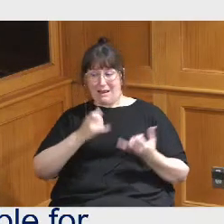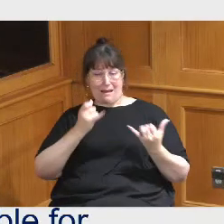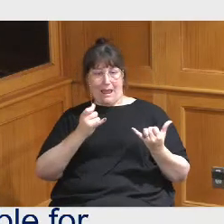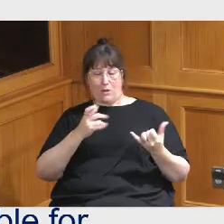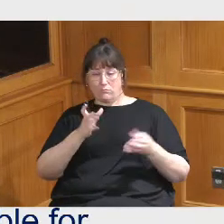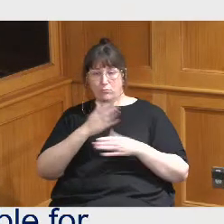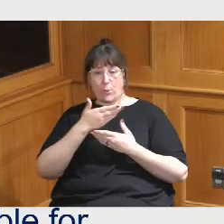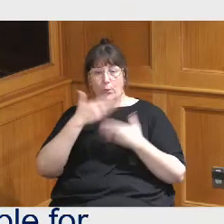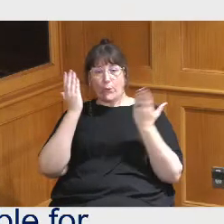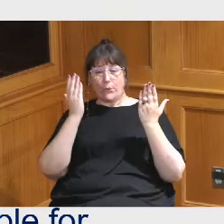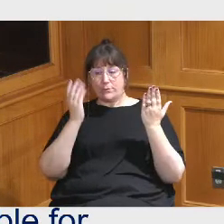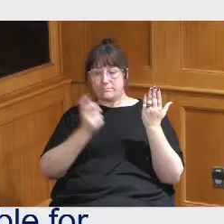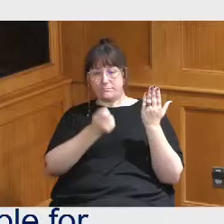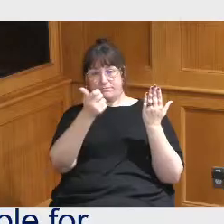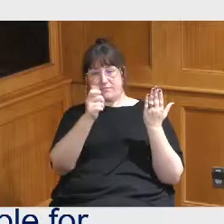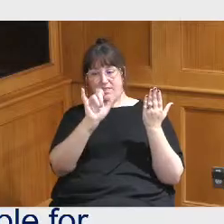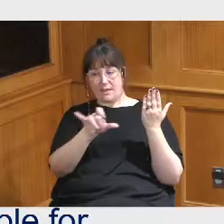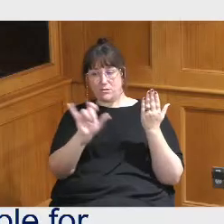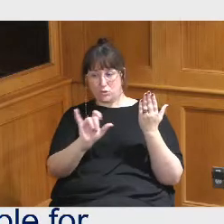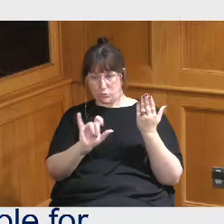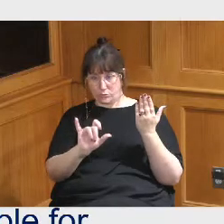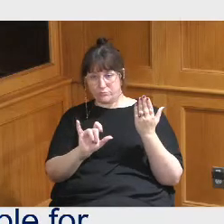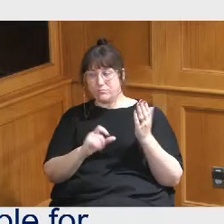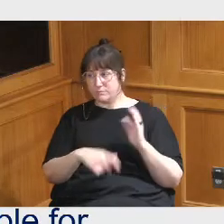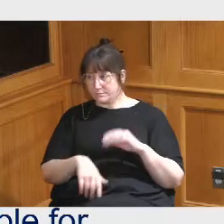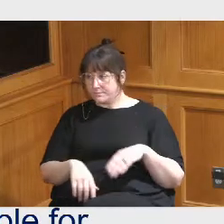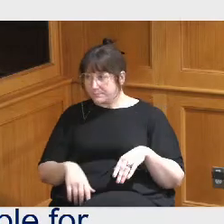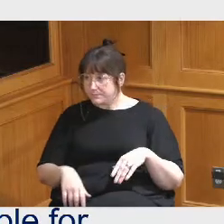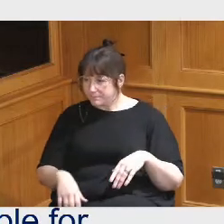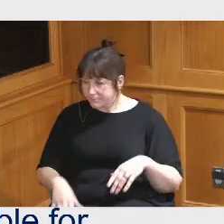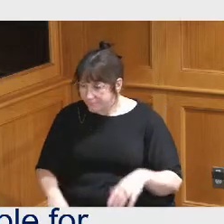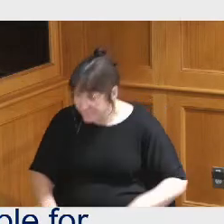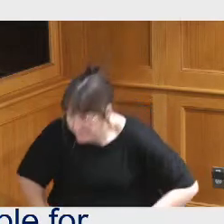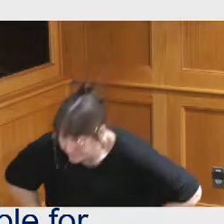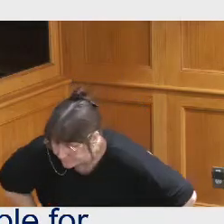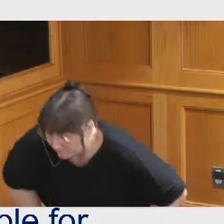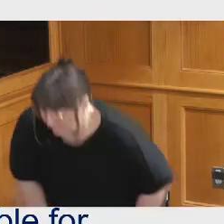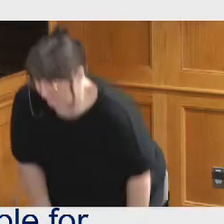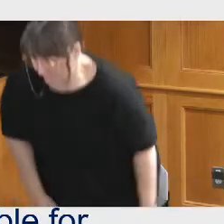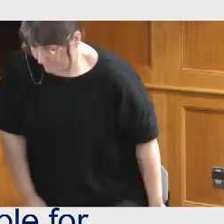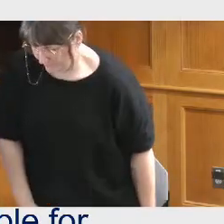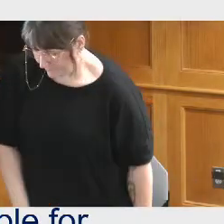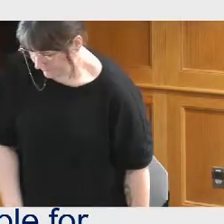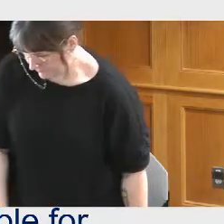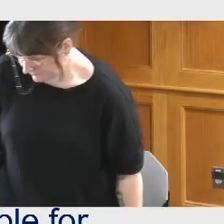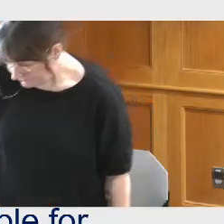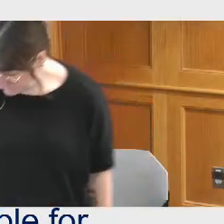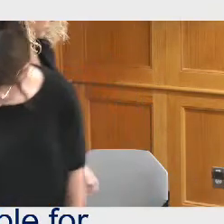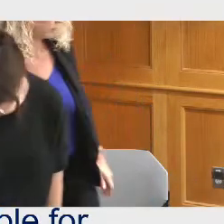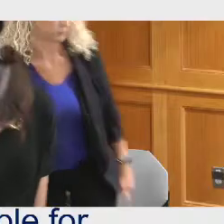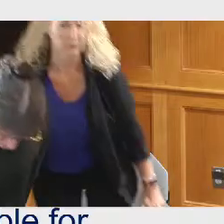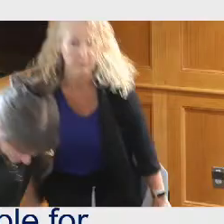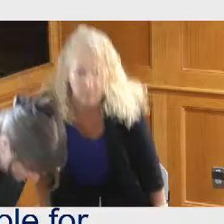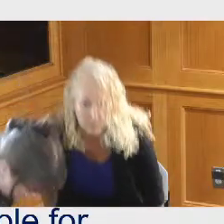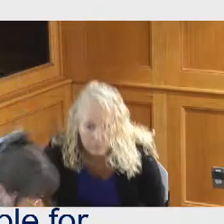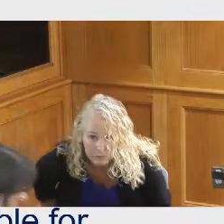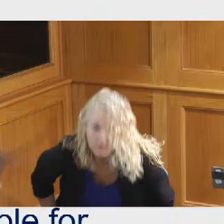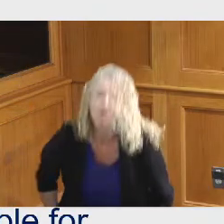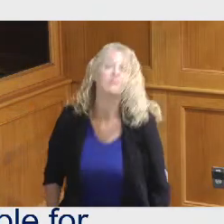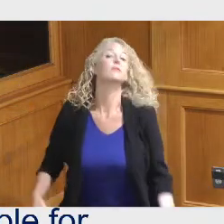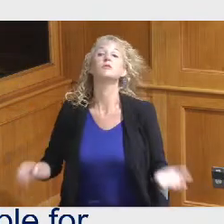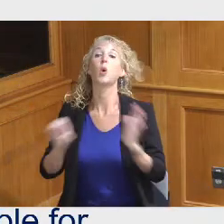lease, those provisions are eliminated. So, for example, under the current lease, if a certain number of